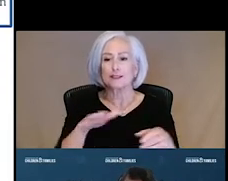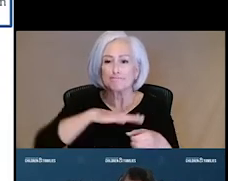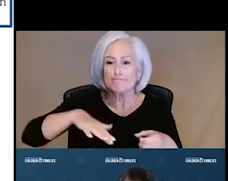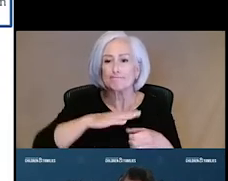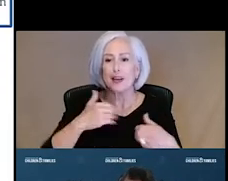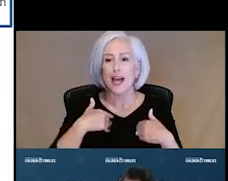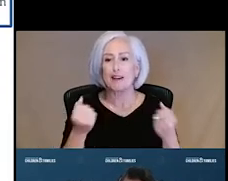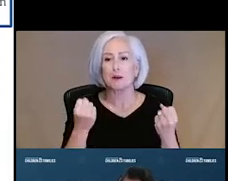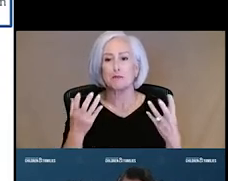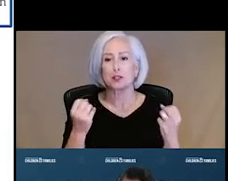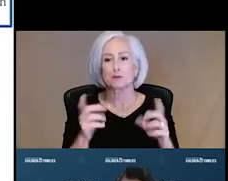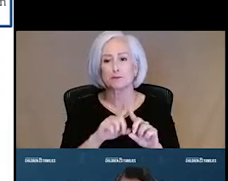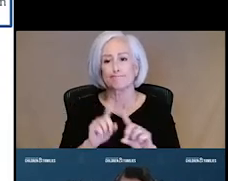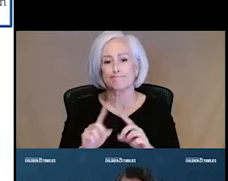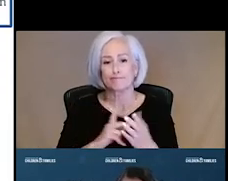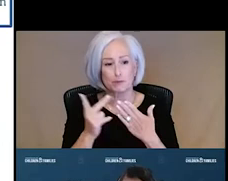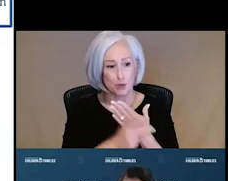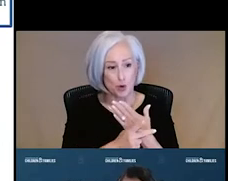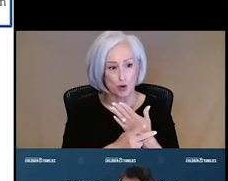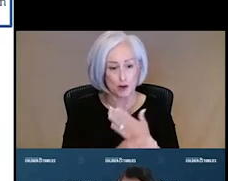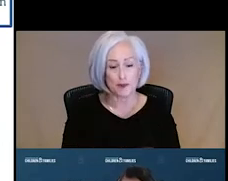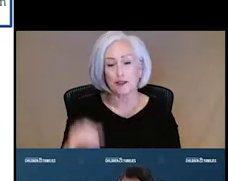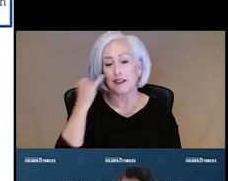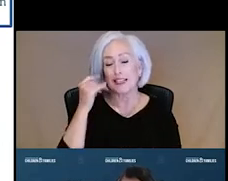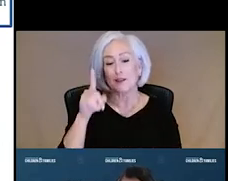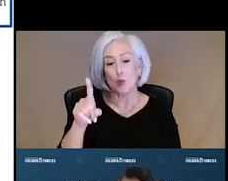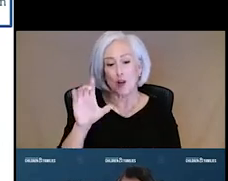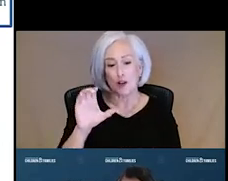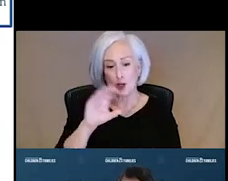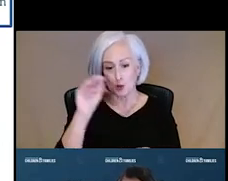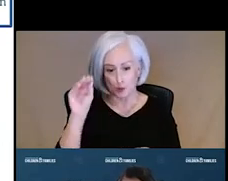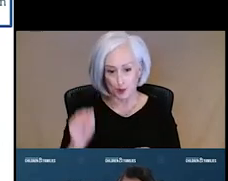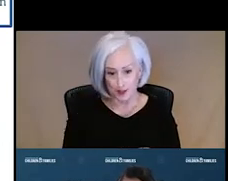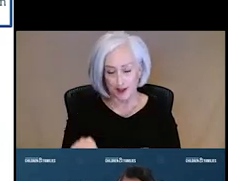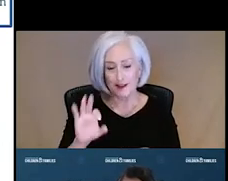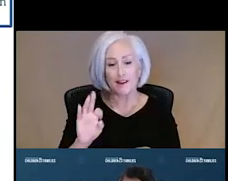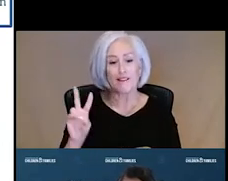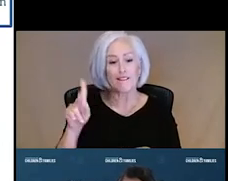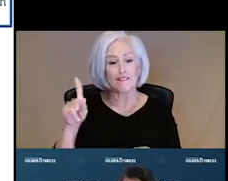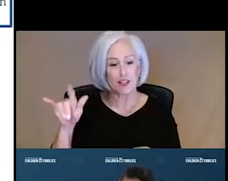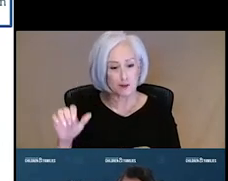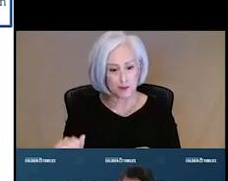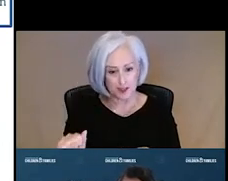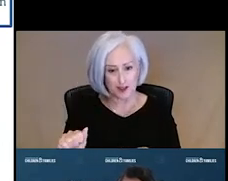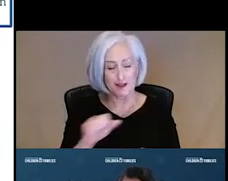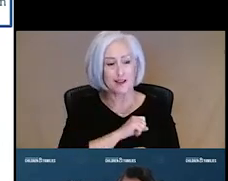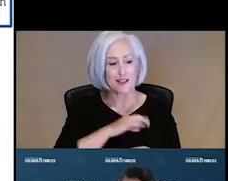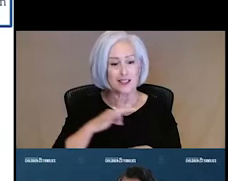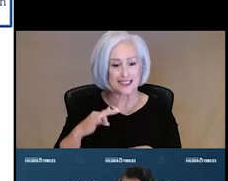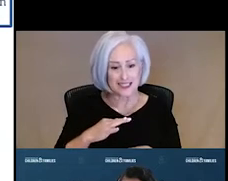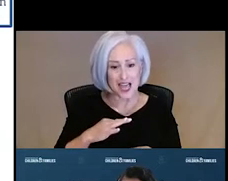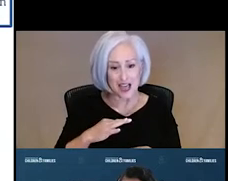However, if 100% of FVPSA ARP funded staff is the only staff personnel located in the outreach office, for